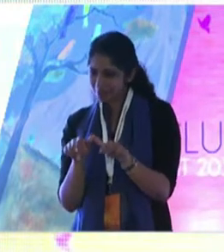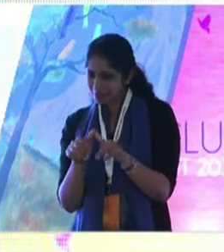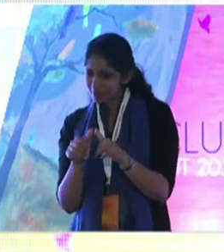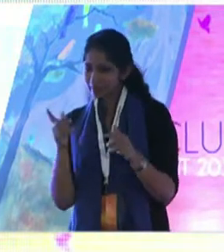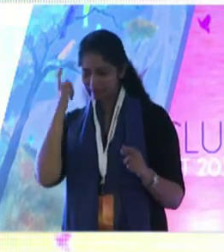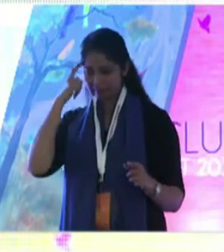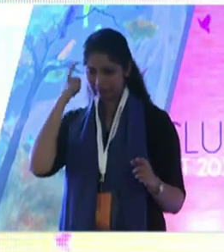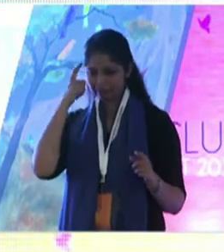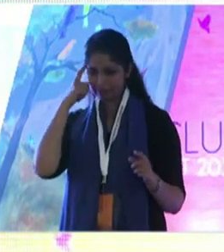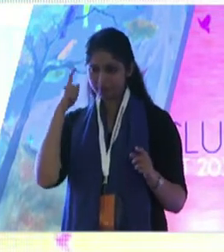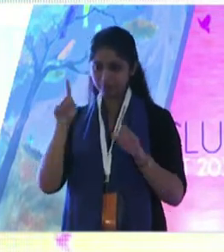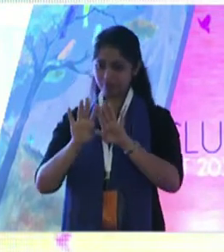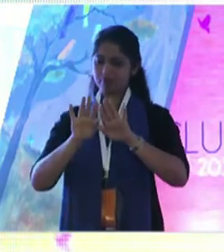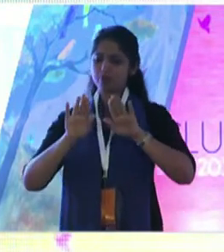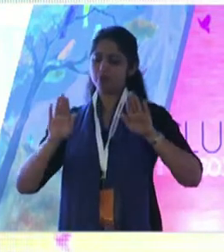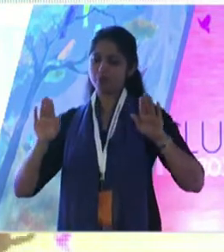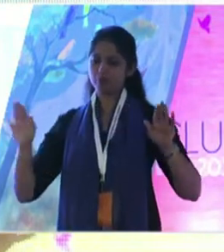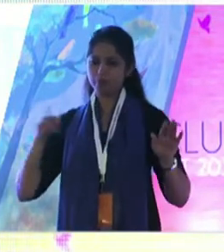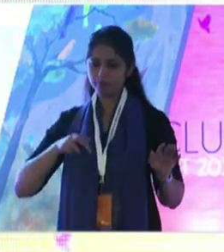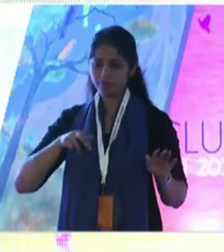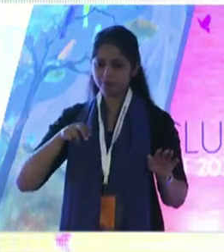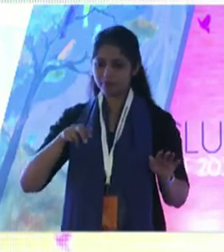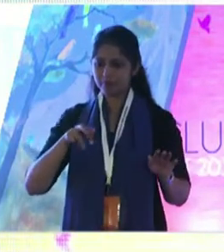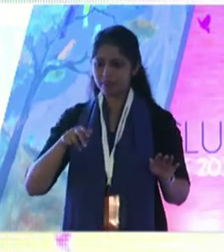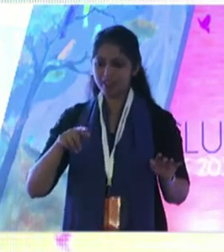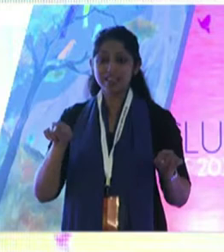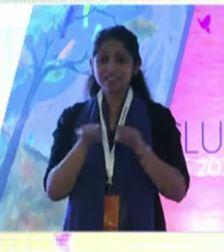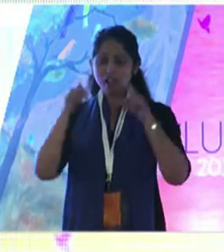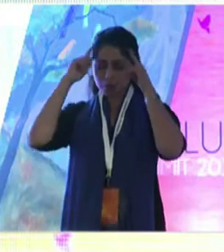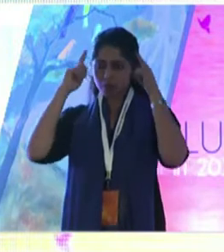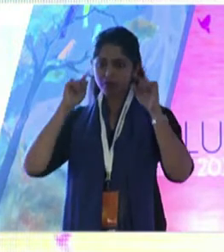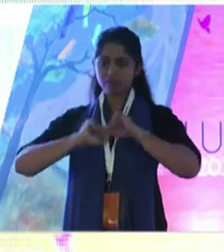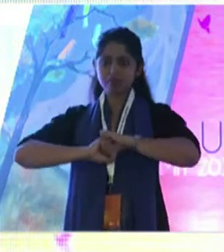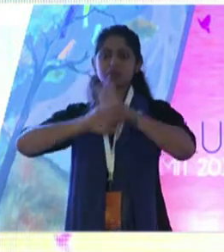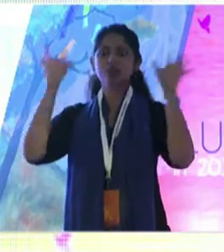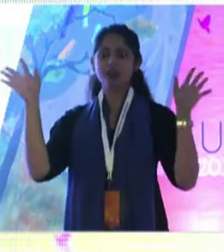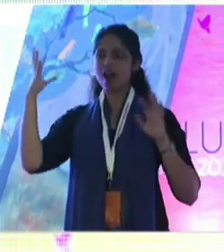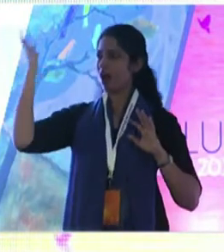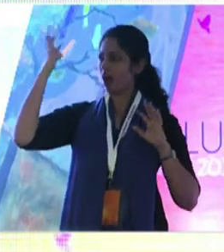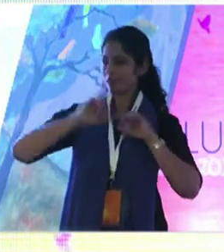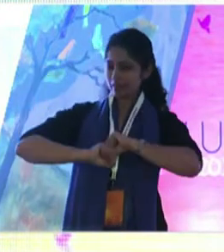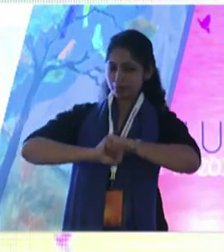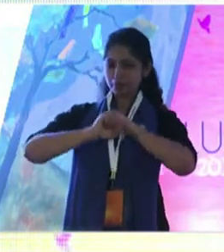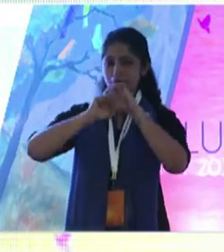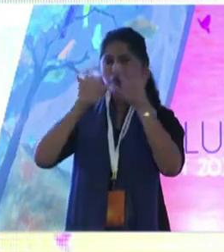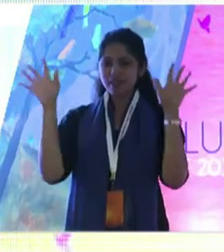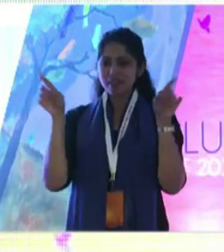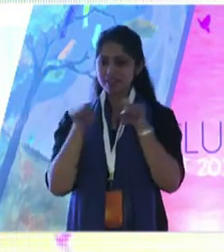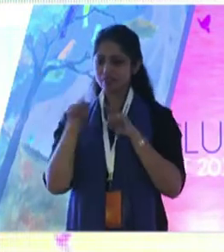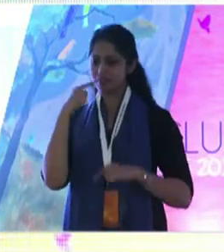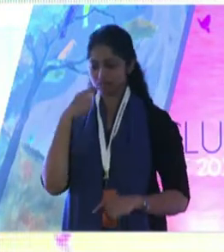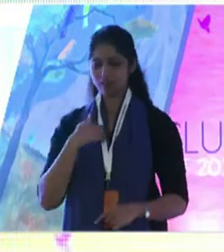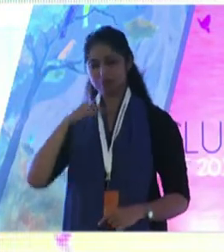the elevator door opened and this brilliant sunshine came out of the lift, and he said, hi, I'm